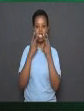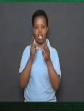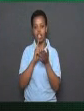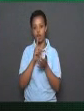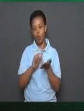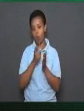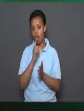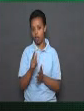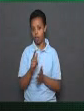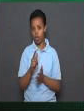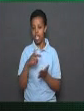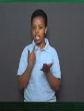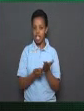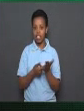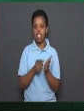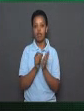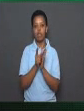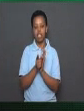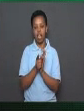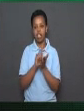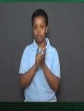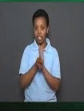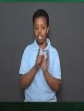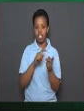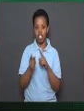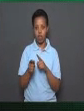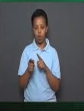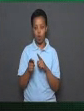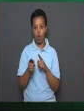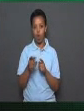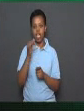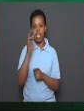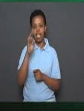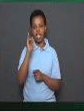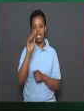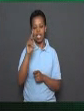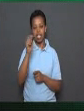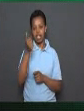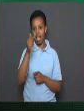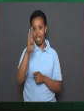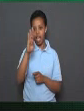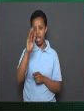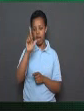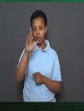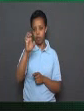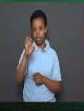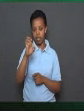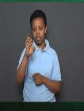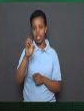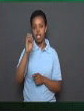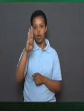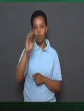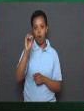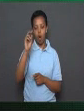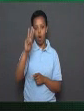An example of functional disease is irritable bowel syndrome, in which there is no sign